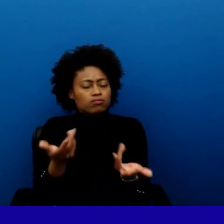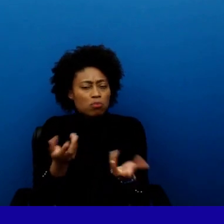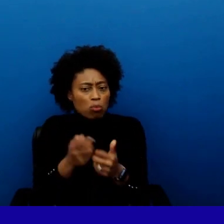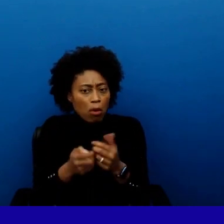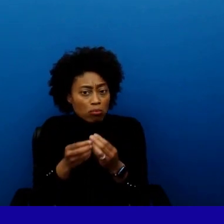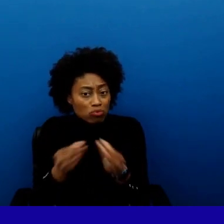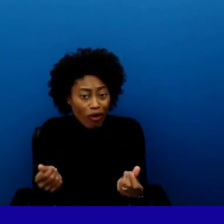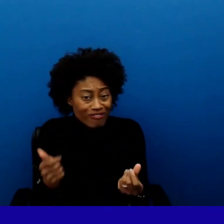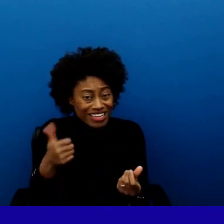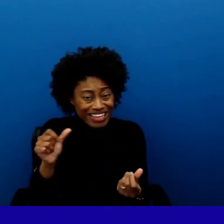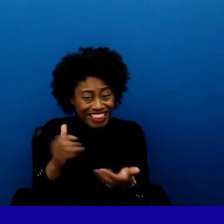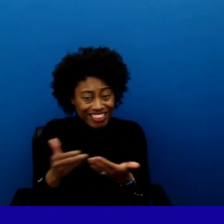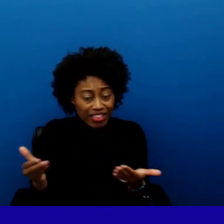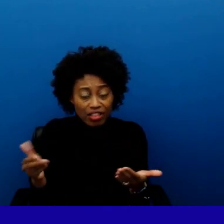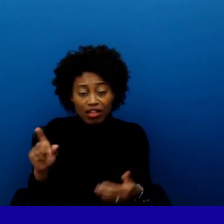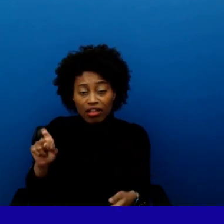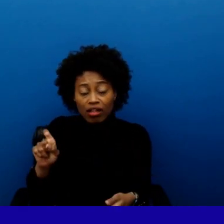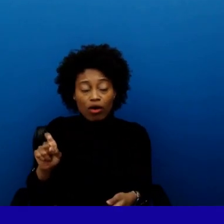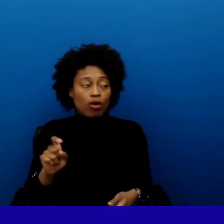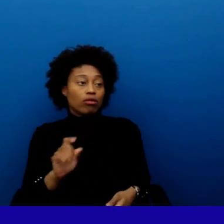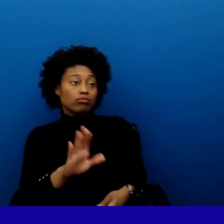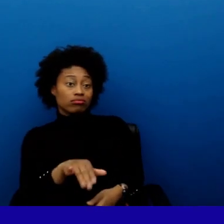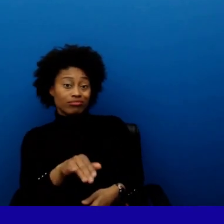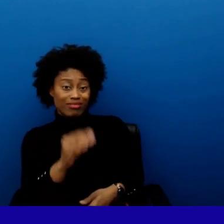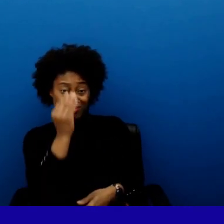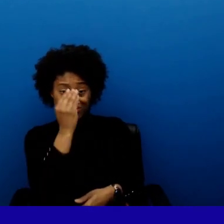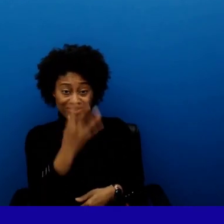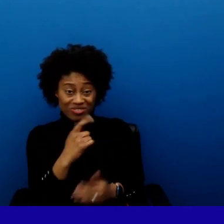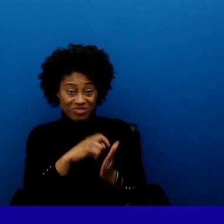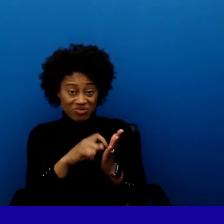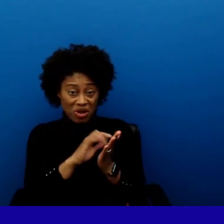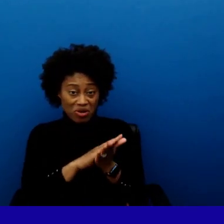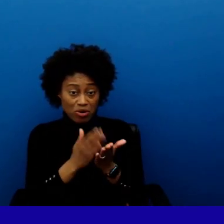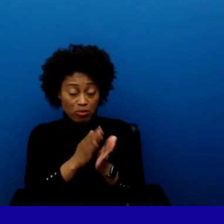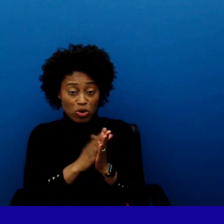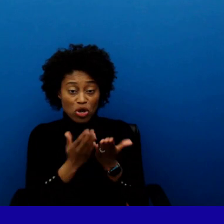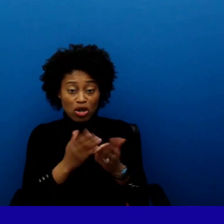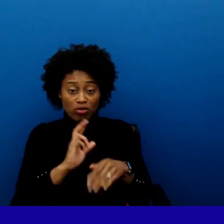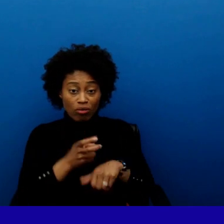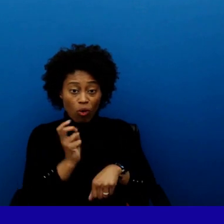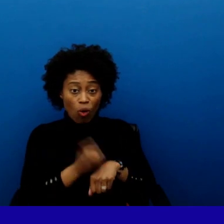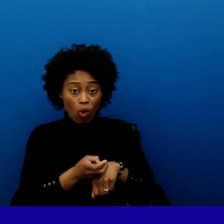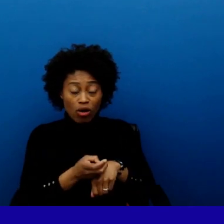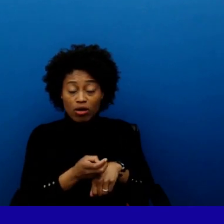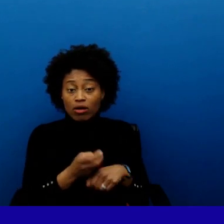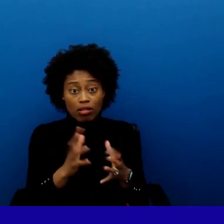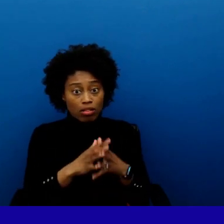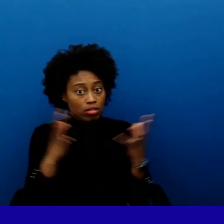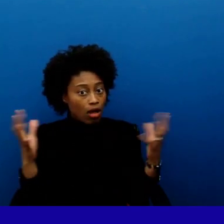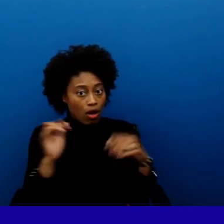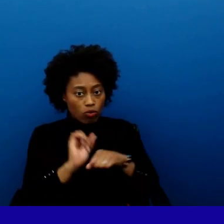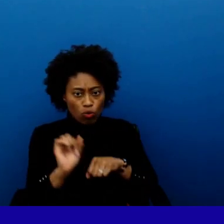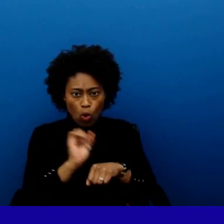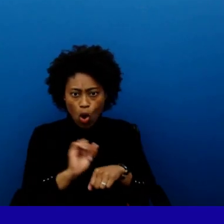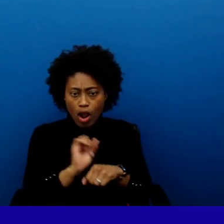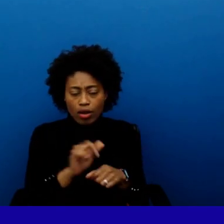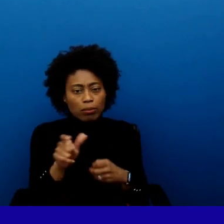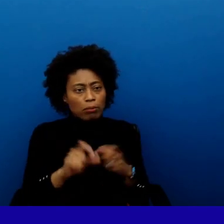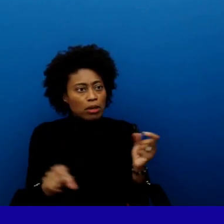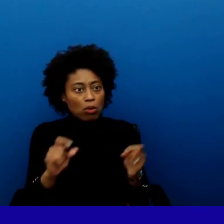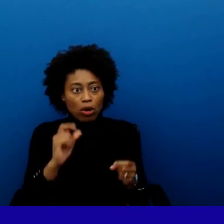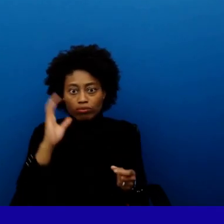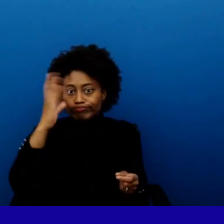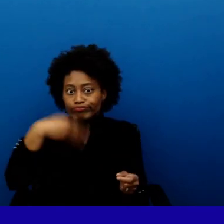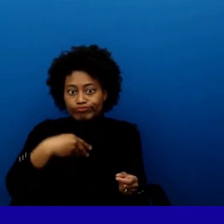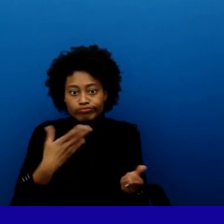solve? Writing a cookbook's a lot of work, and I don't think people understand how much work it is. I was recently